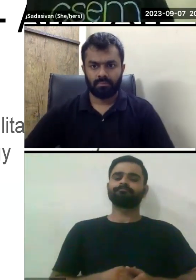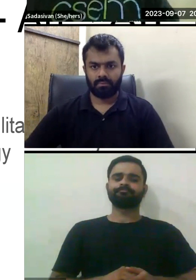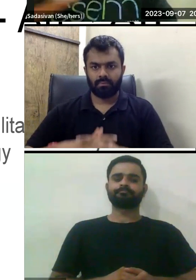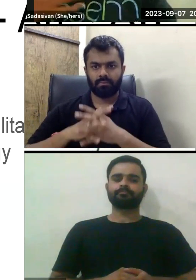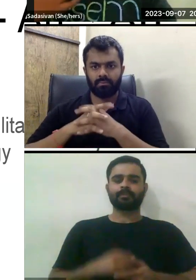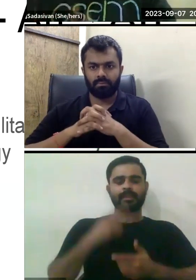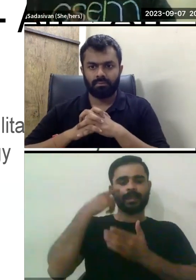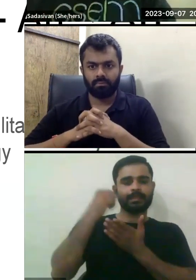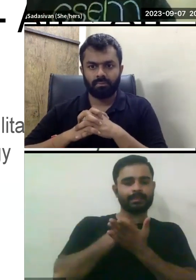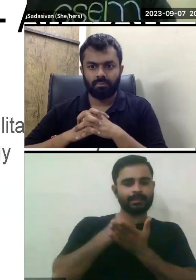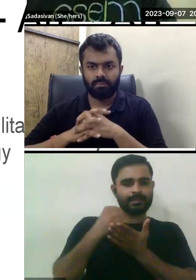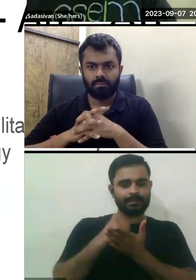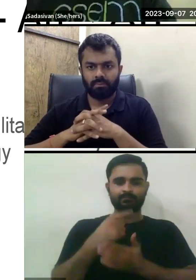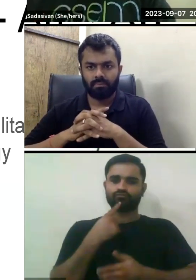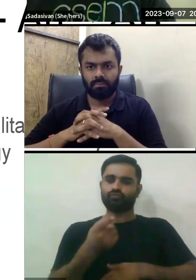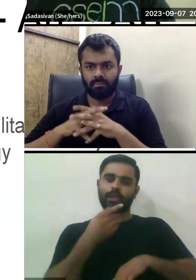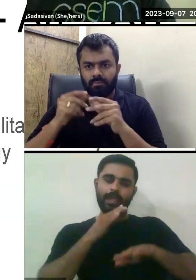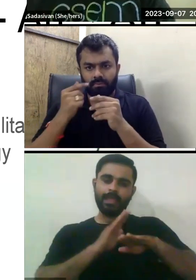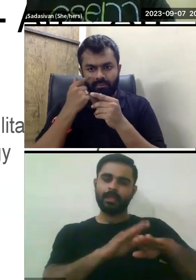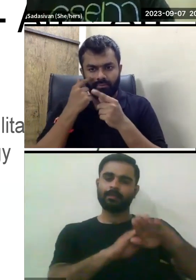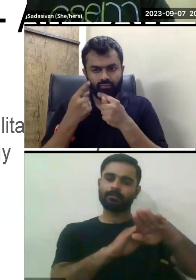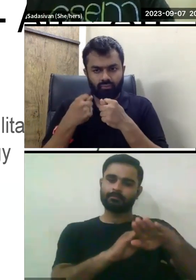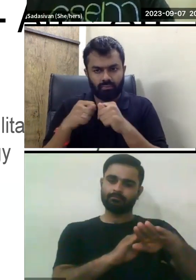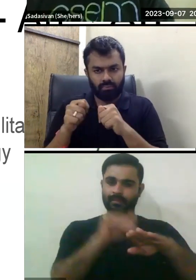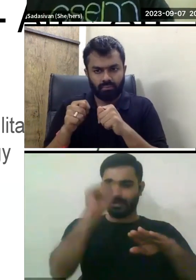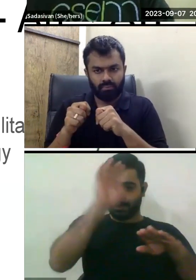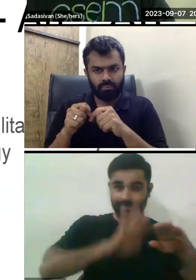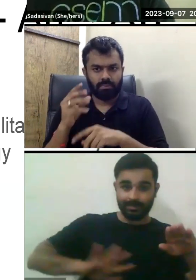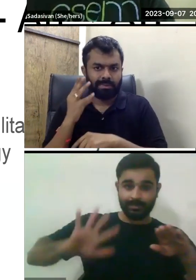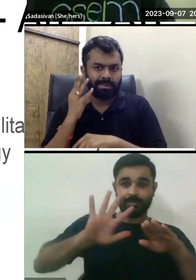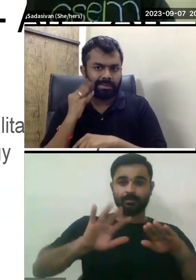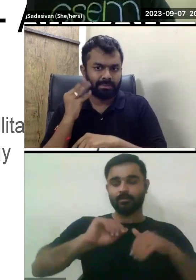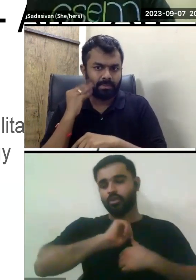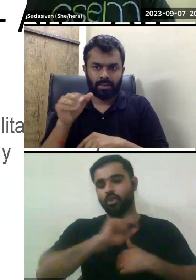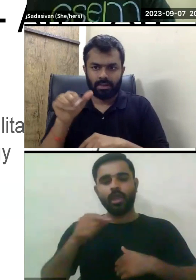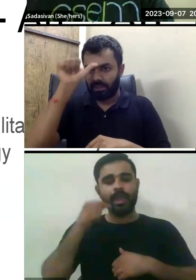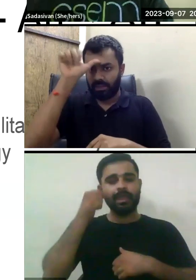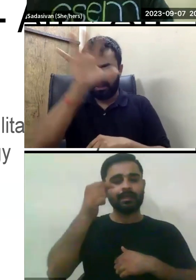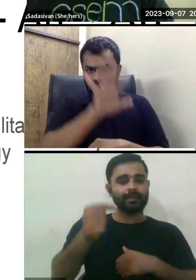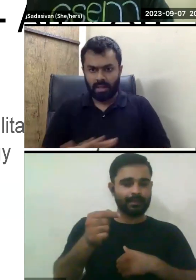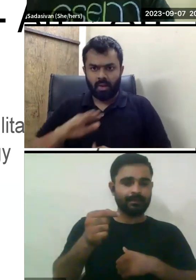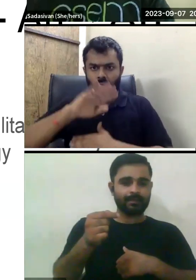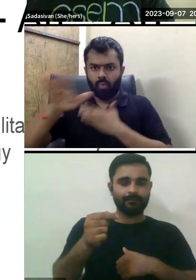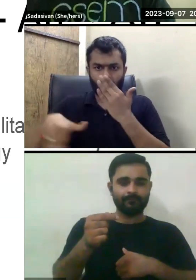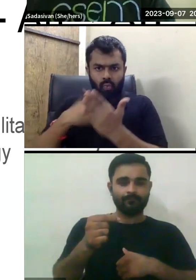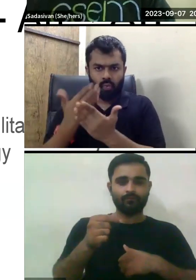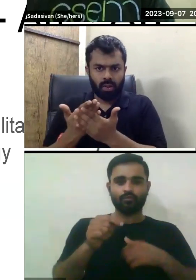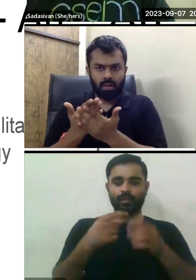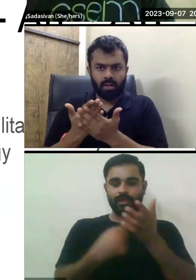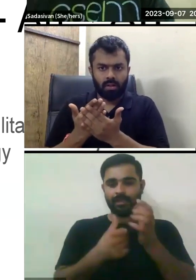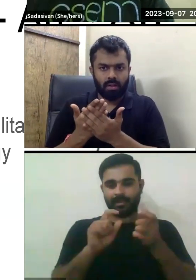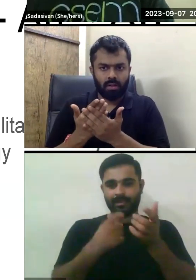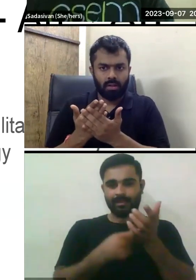trying to say the experience of India from all the rare disease groups. We